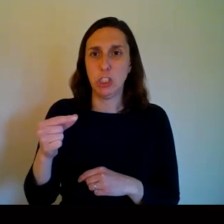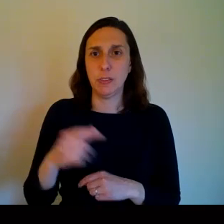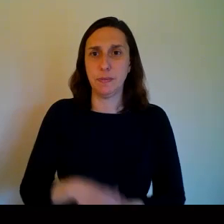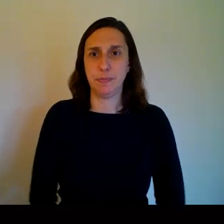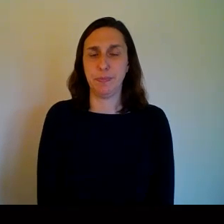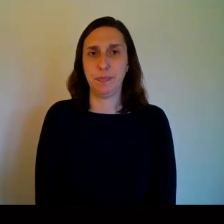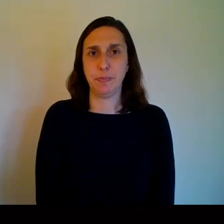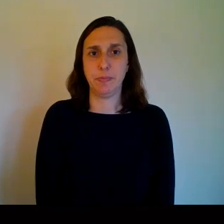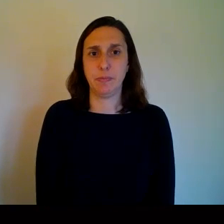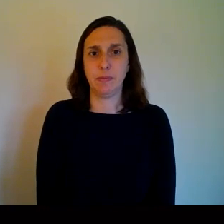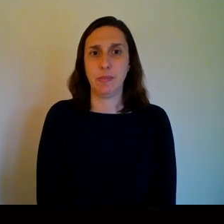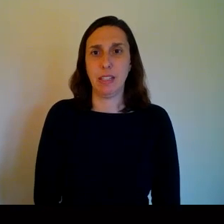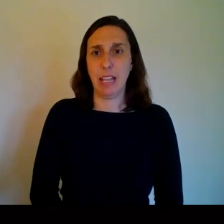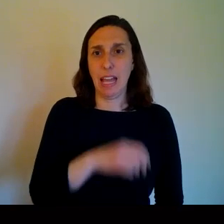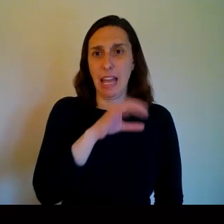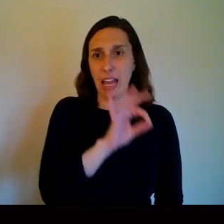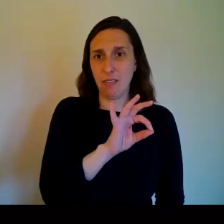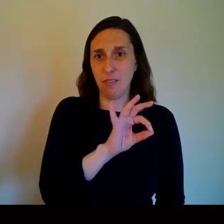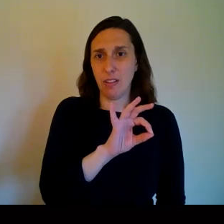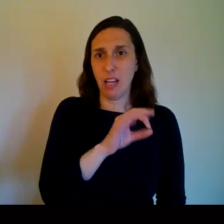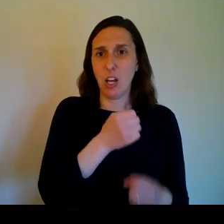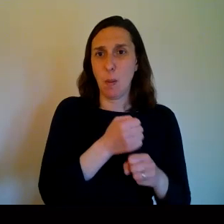So f composed of g.